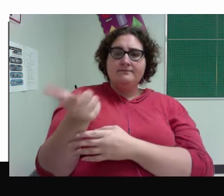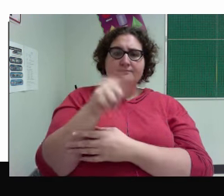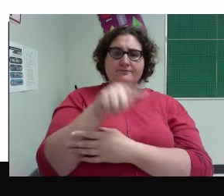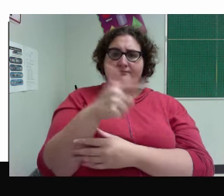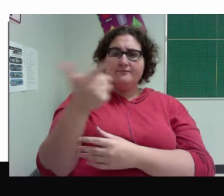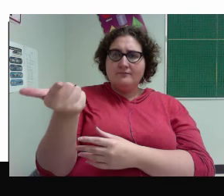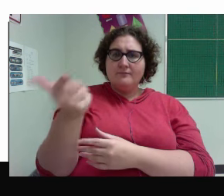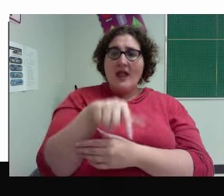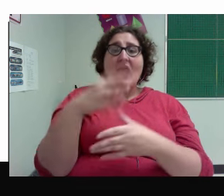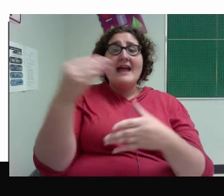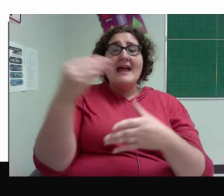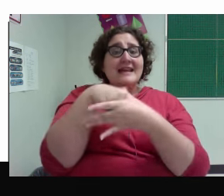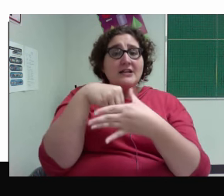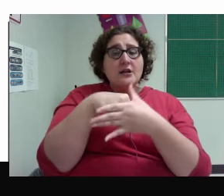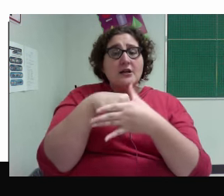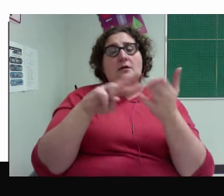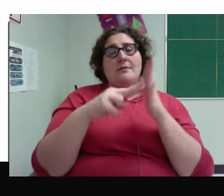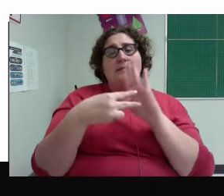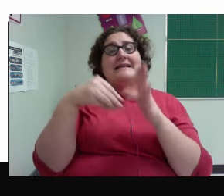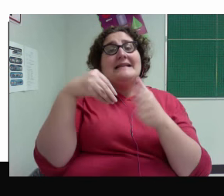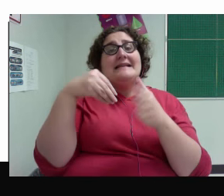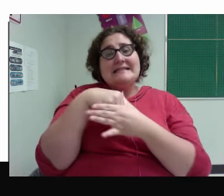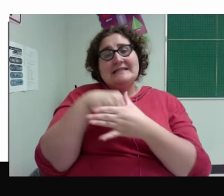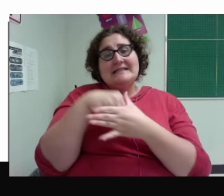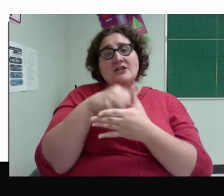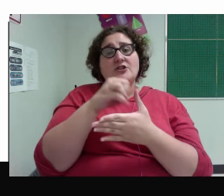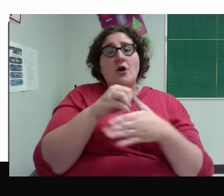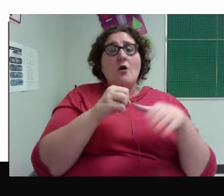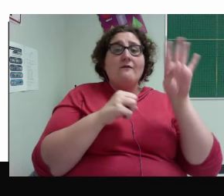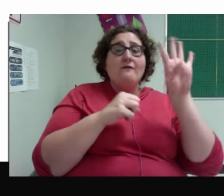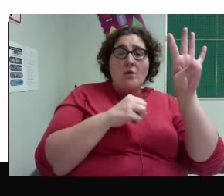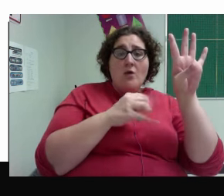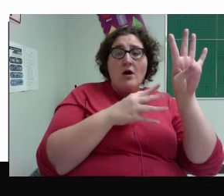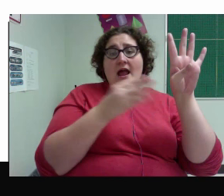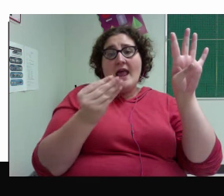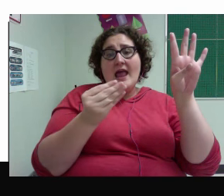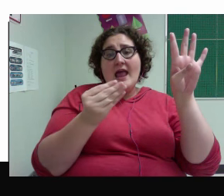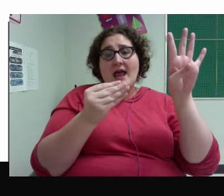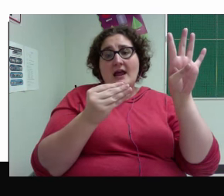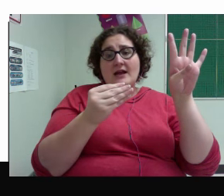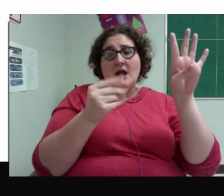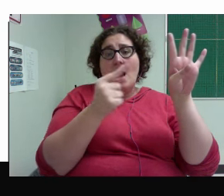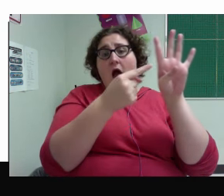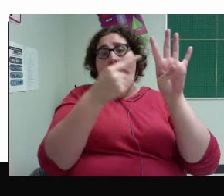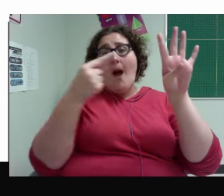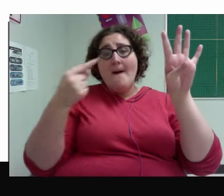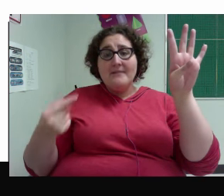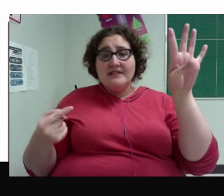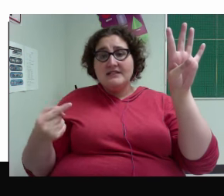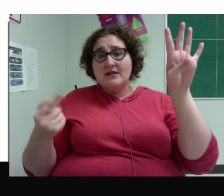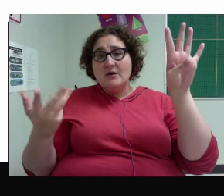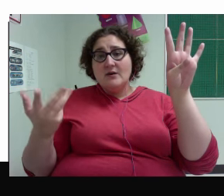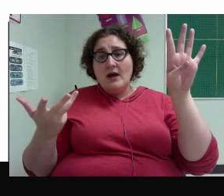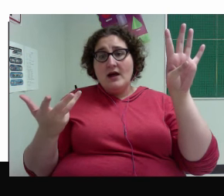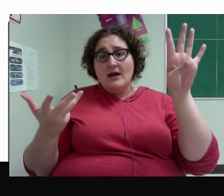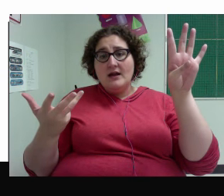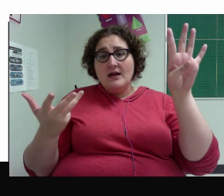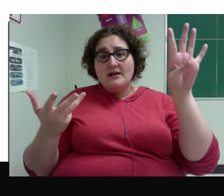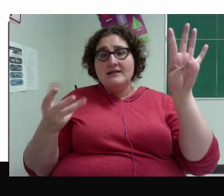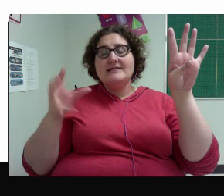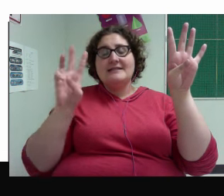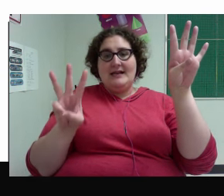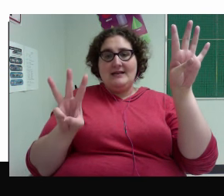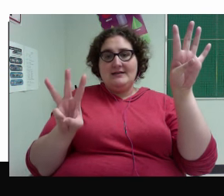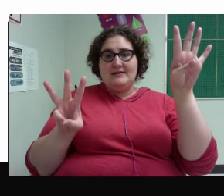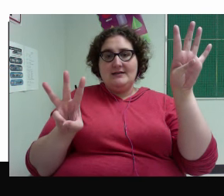sides, and interior means on the inside. So if I have angle 4, it has to be on the opposite side and still on the interior,